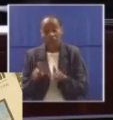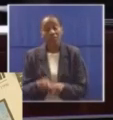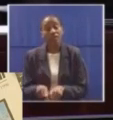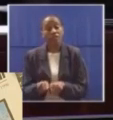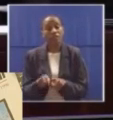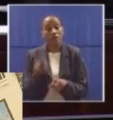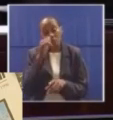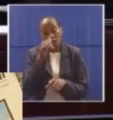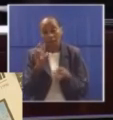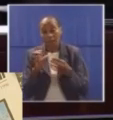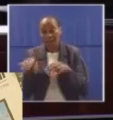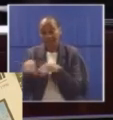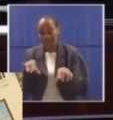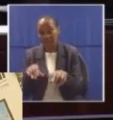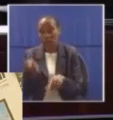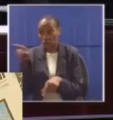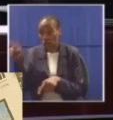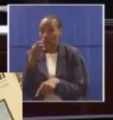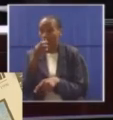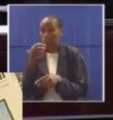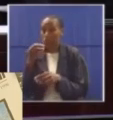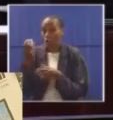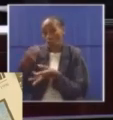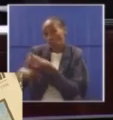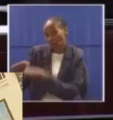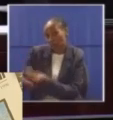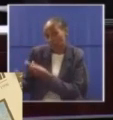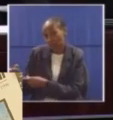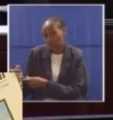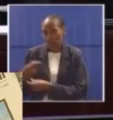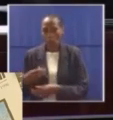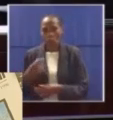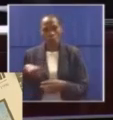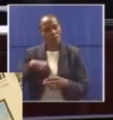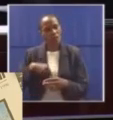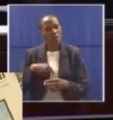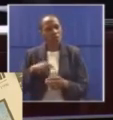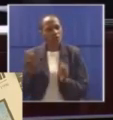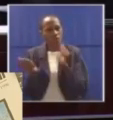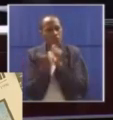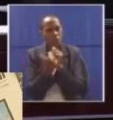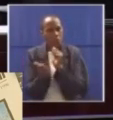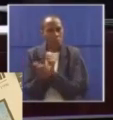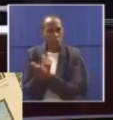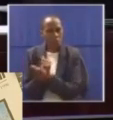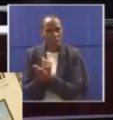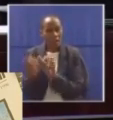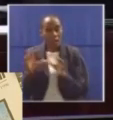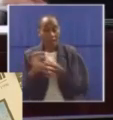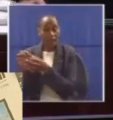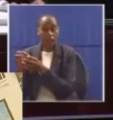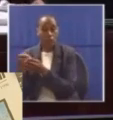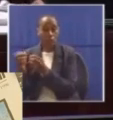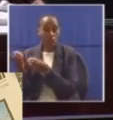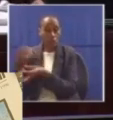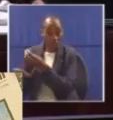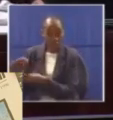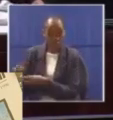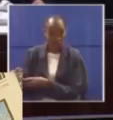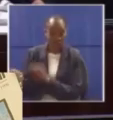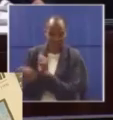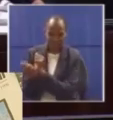corruption, we have increased the arrests in relation to corruption, and